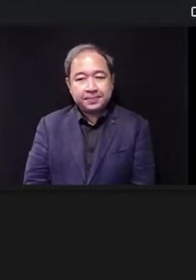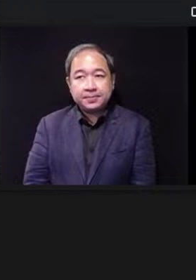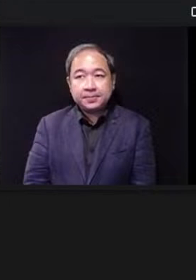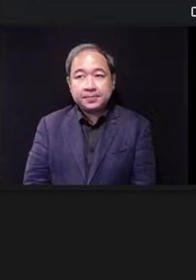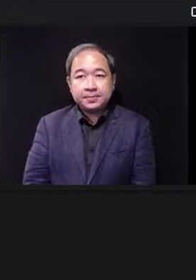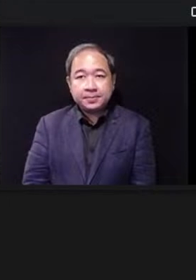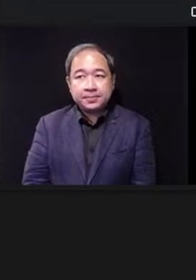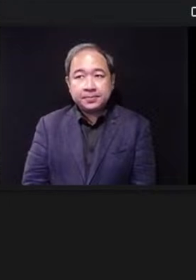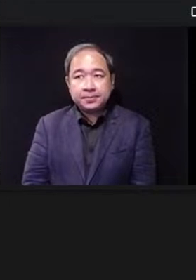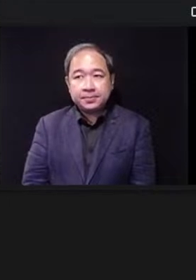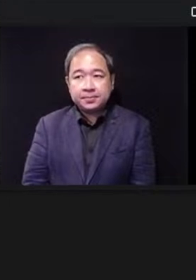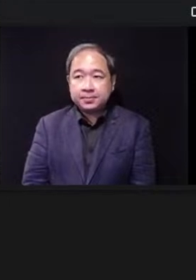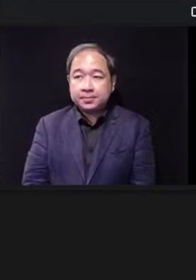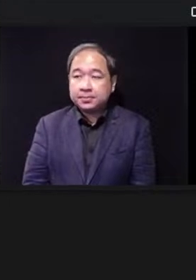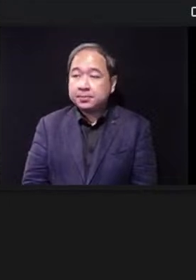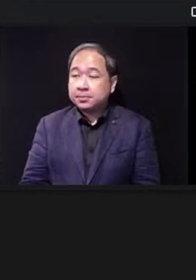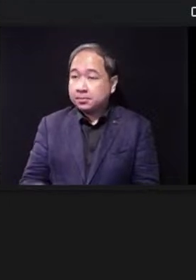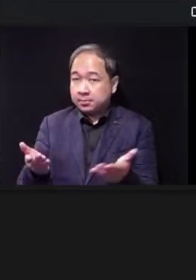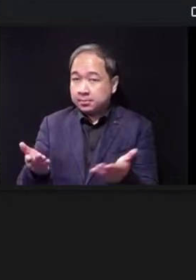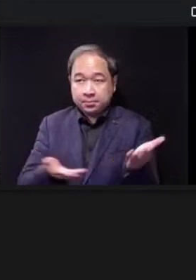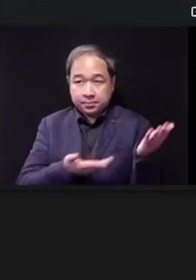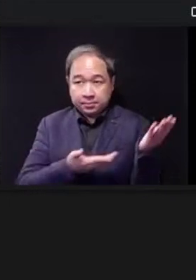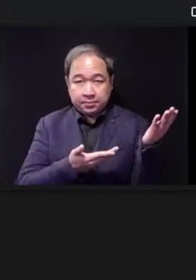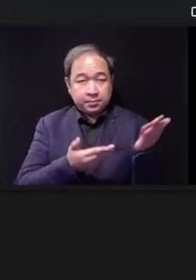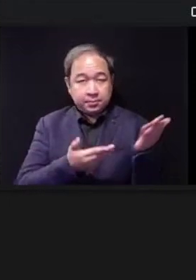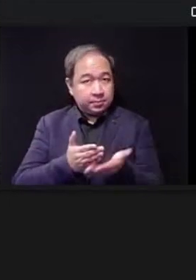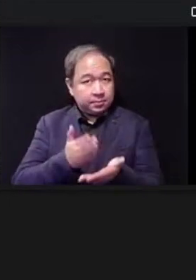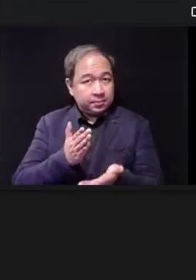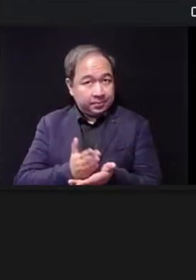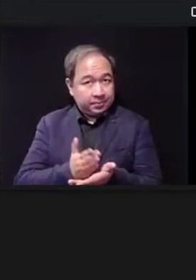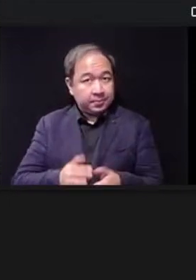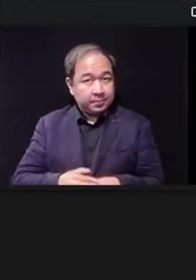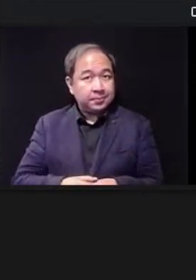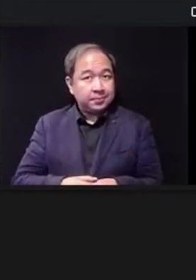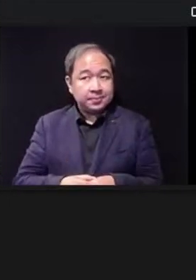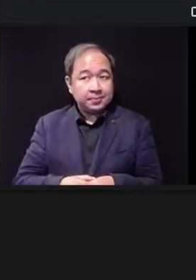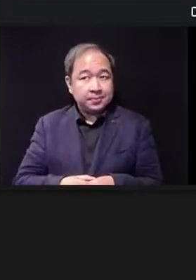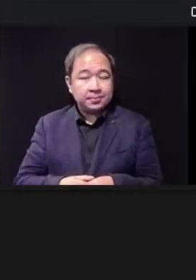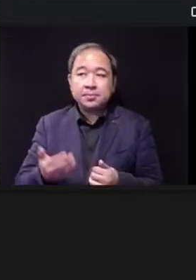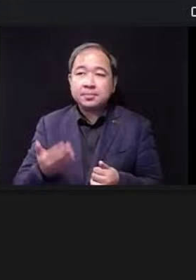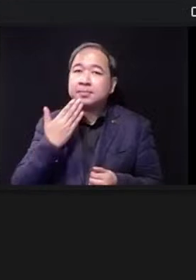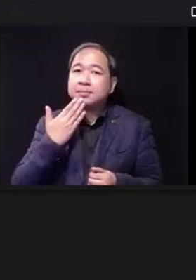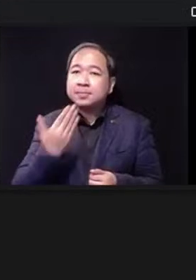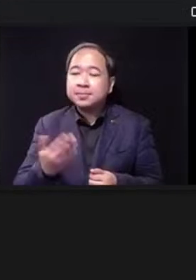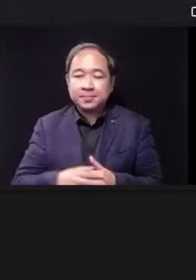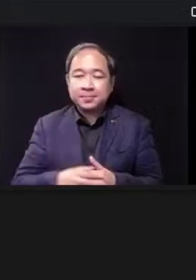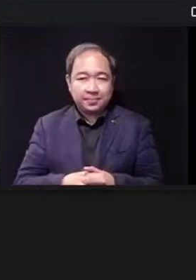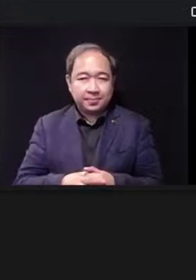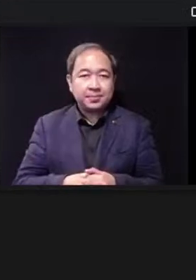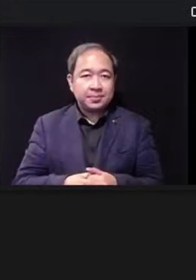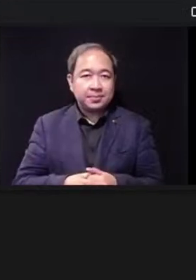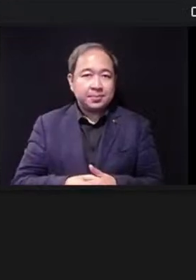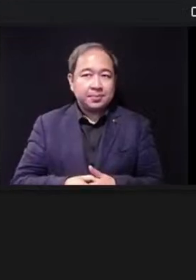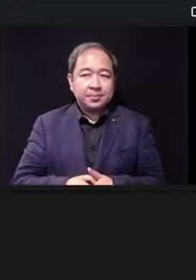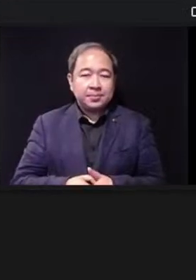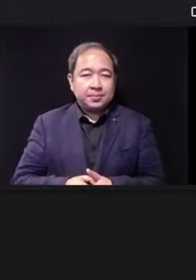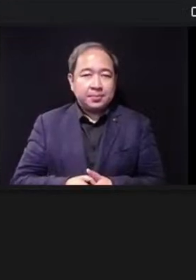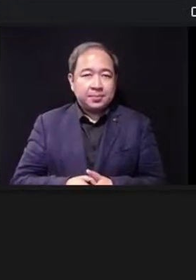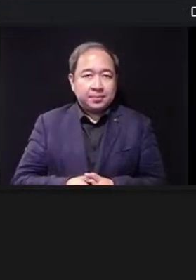Distinguished delegate from Maldives, did we capture your edit? Thank you very much. Thank you. Yes, thank